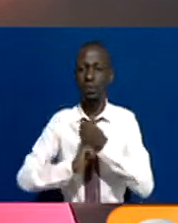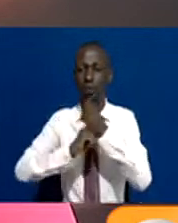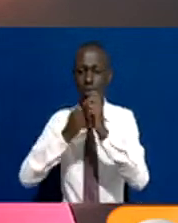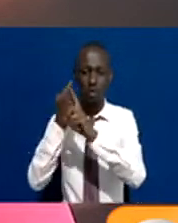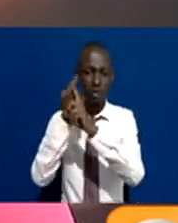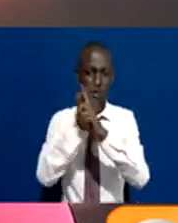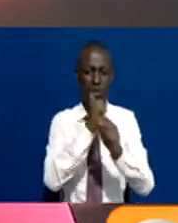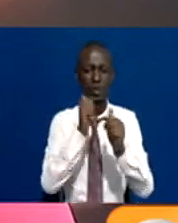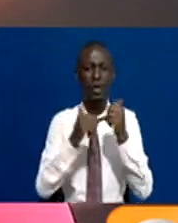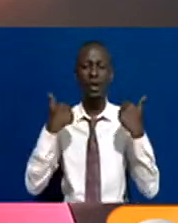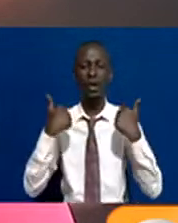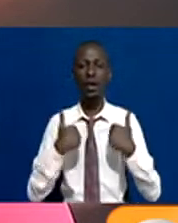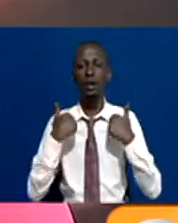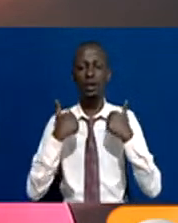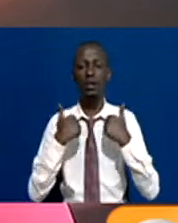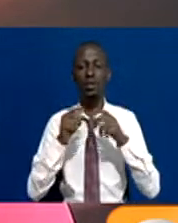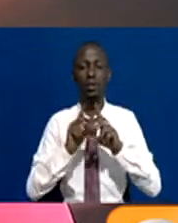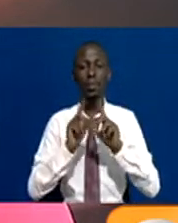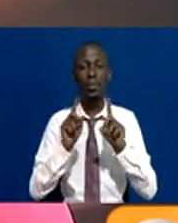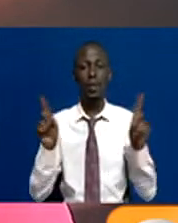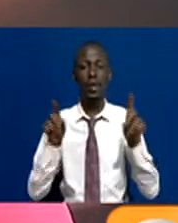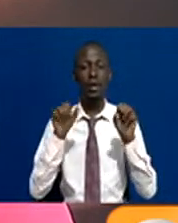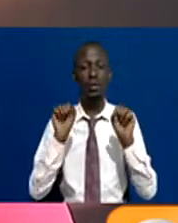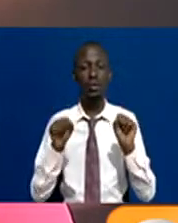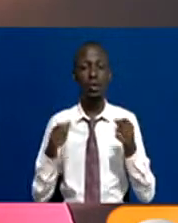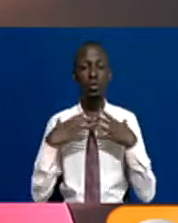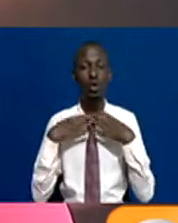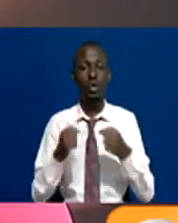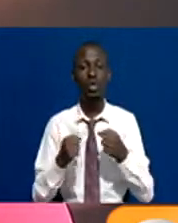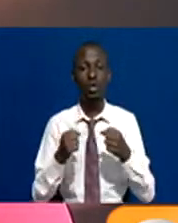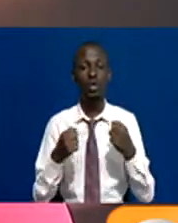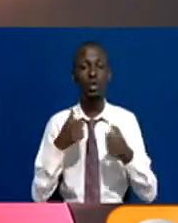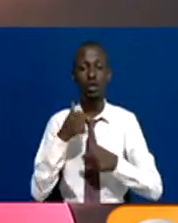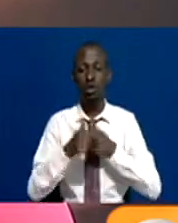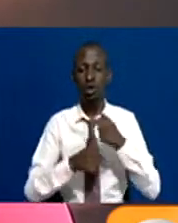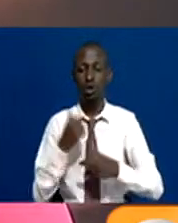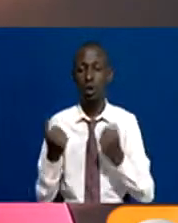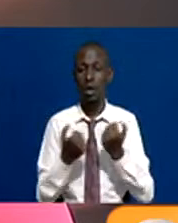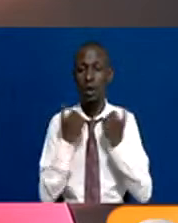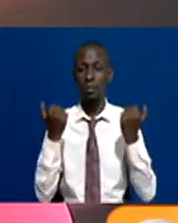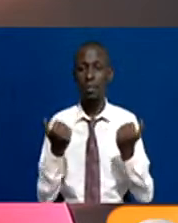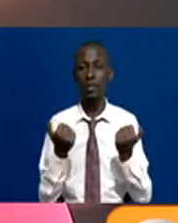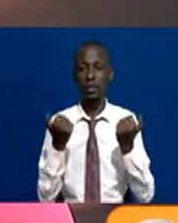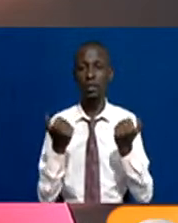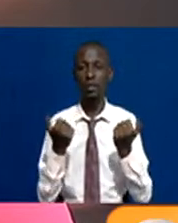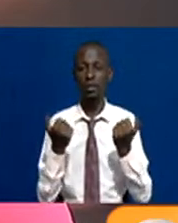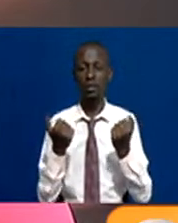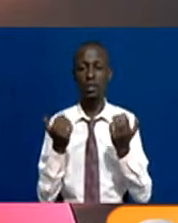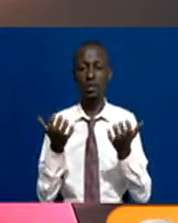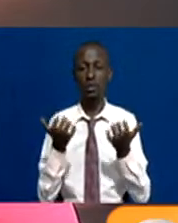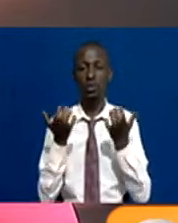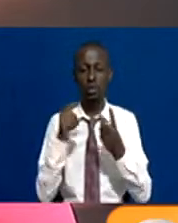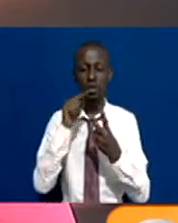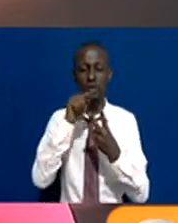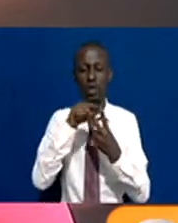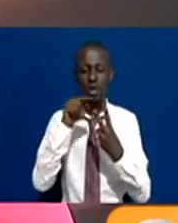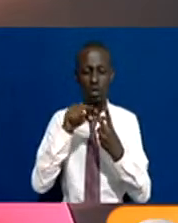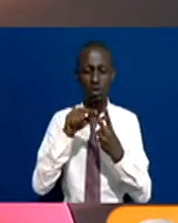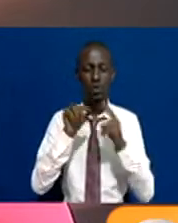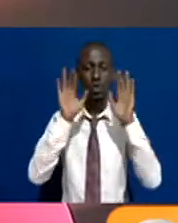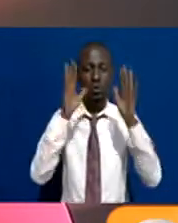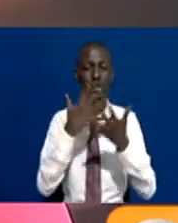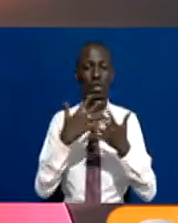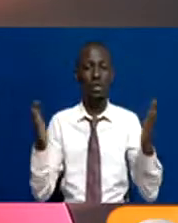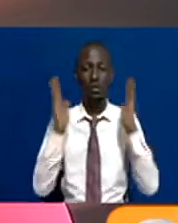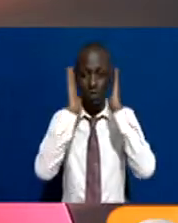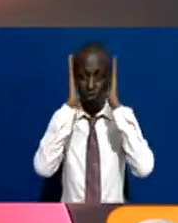you need. But for that healing to even take place, two critical things to pay attention